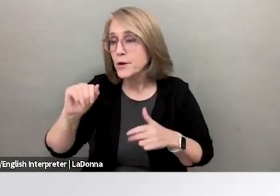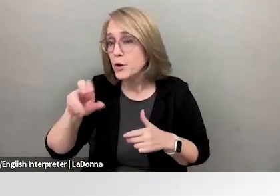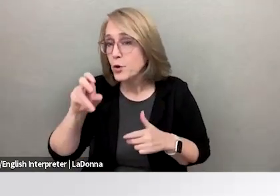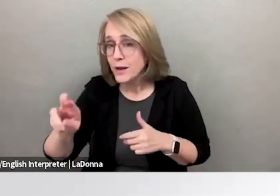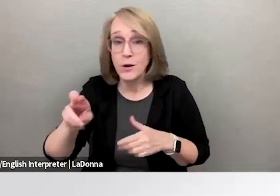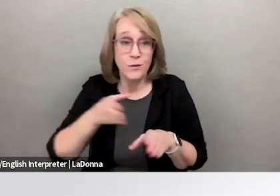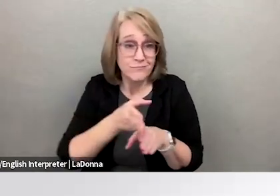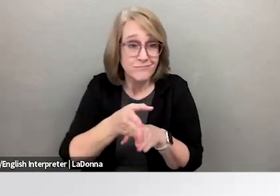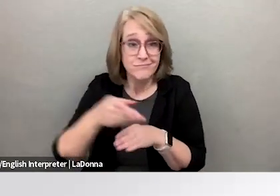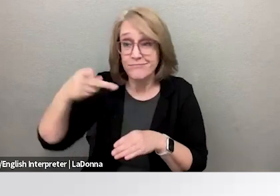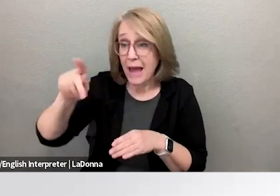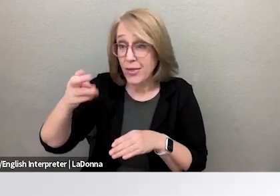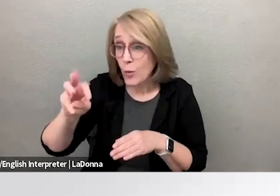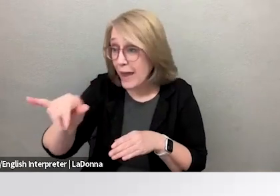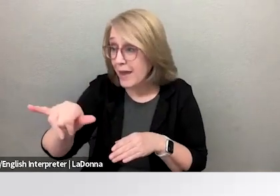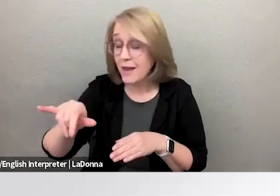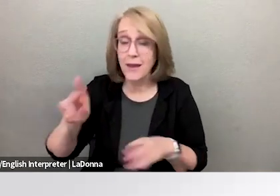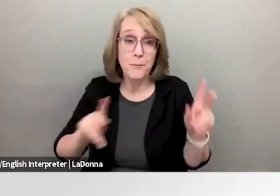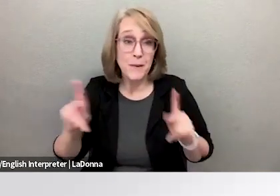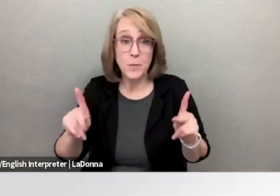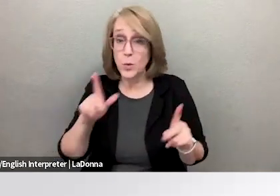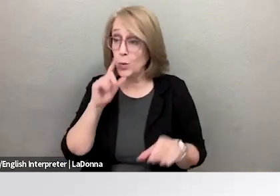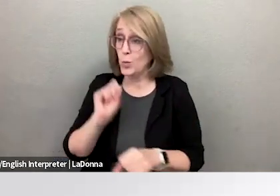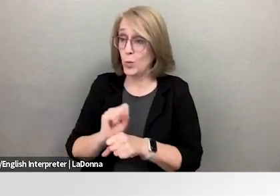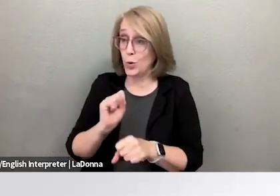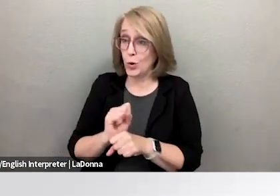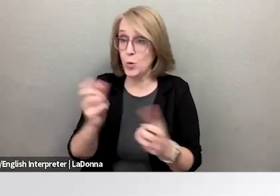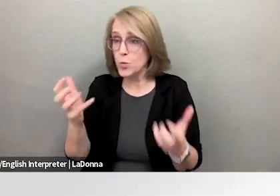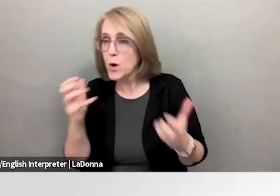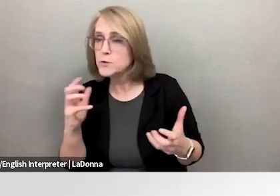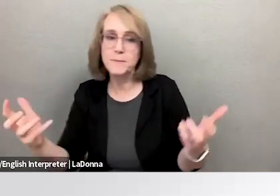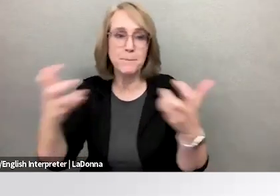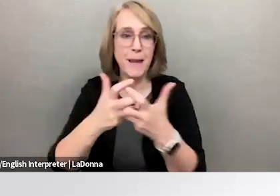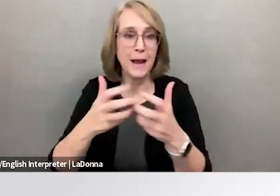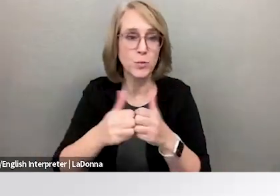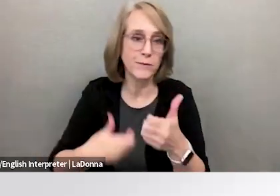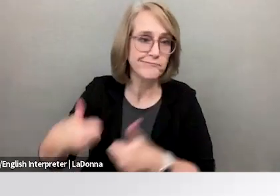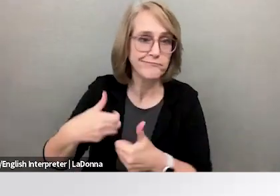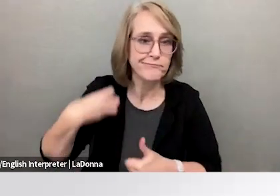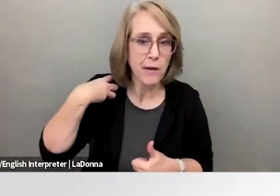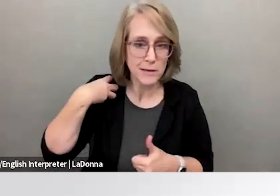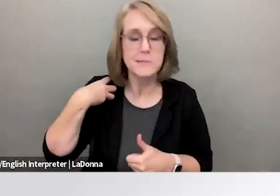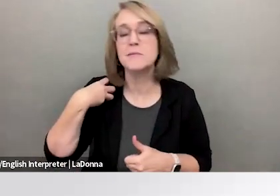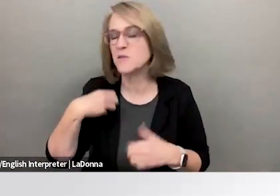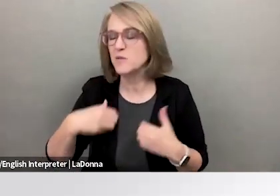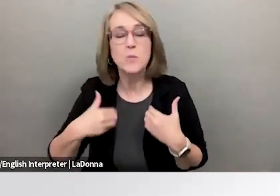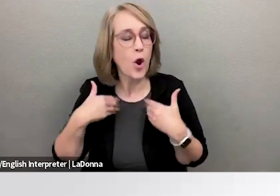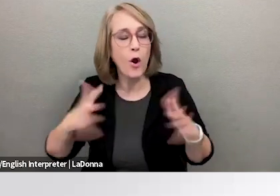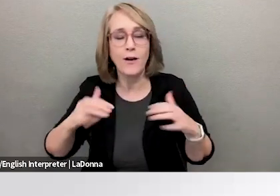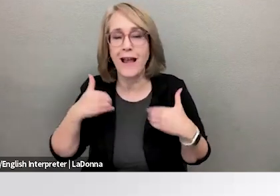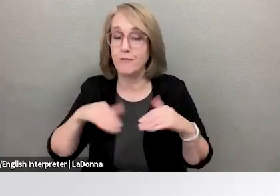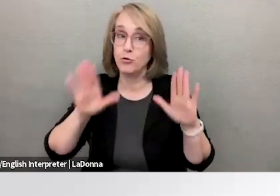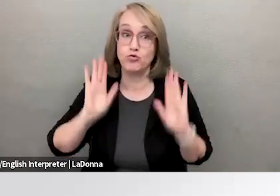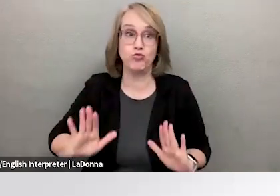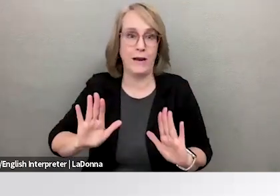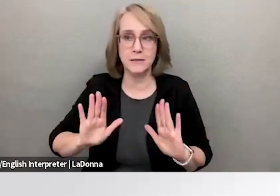employers and students along with training programs. And we have some great stories about how high schools have incorporated